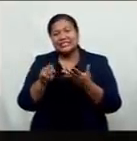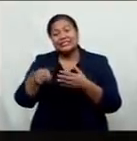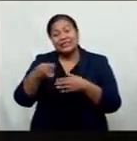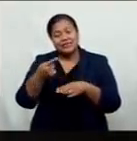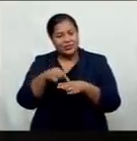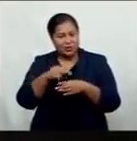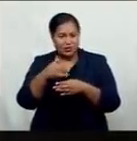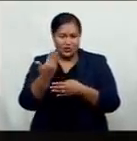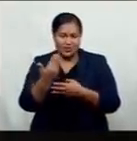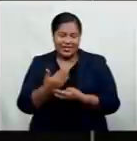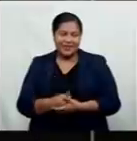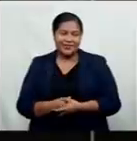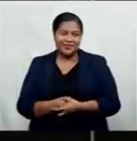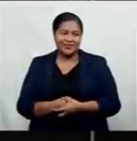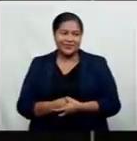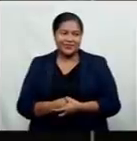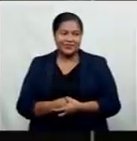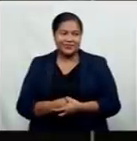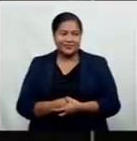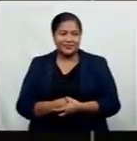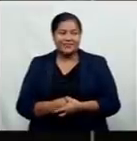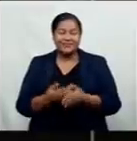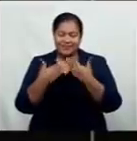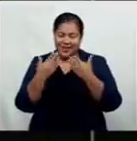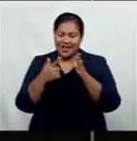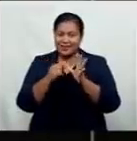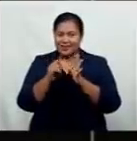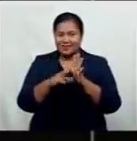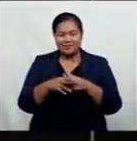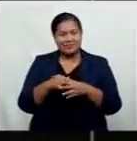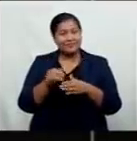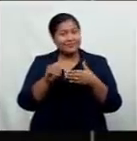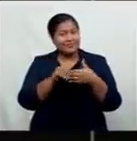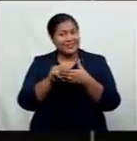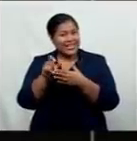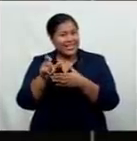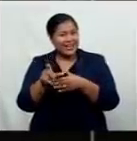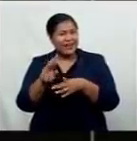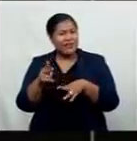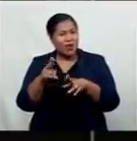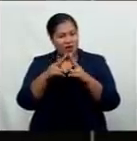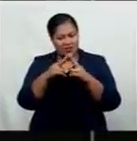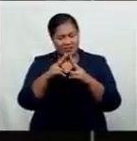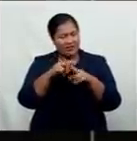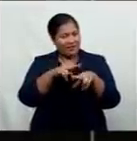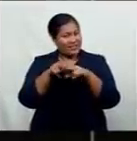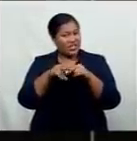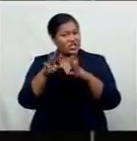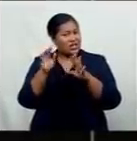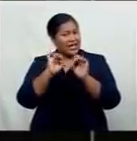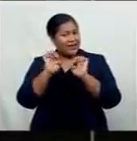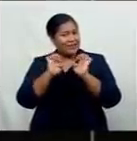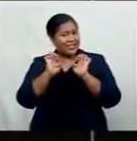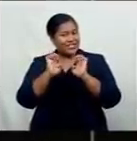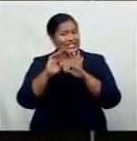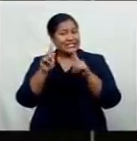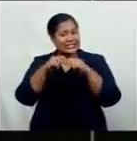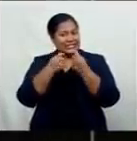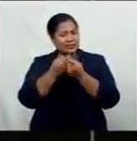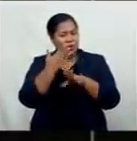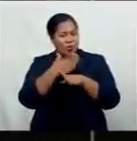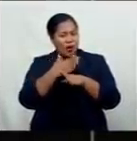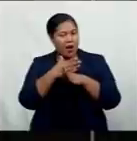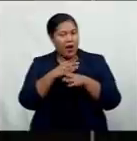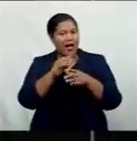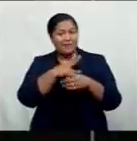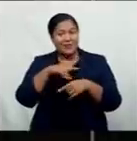Tuesday. Edwin. Nakal Panisa. The head of Fiji's Emergency Medical Assistance Team will be working with the Ministry of